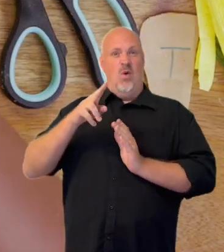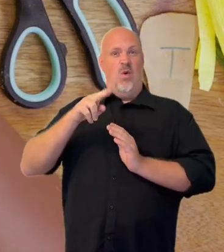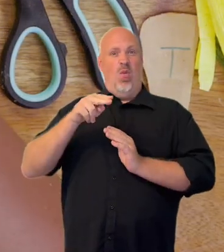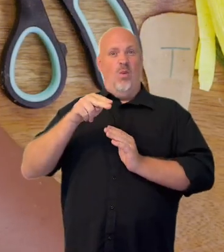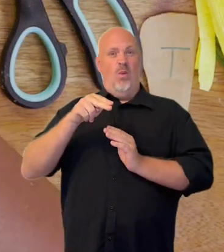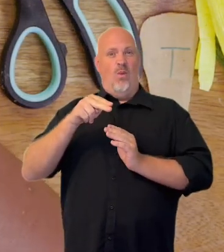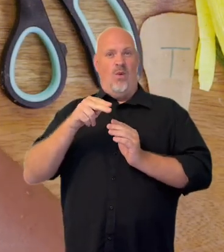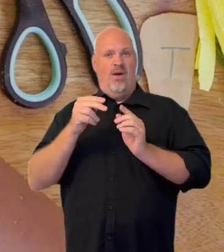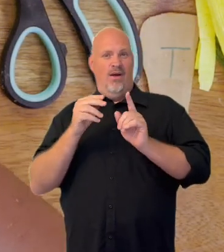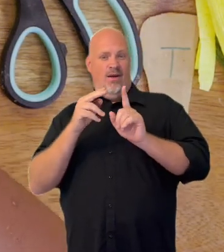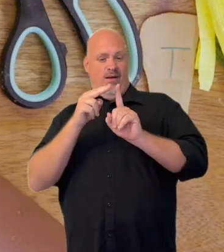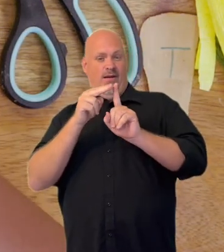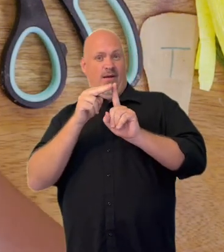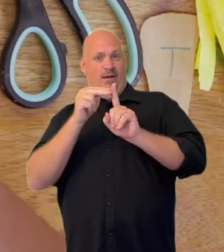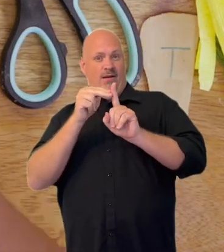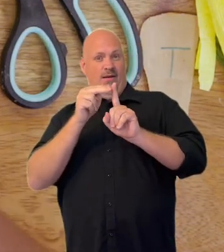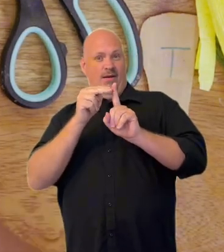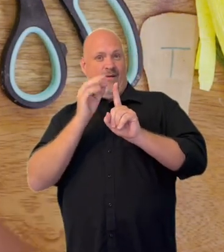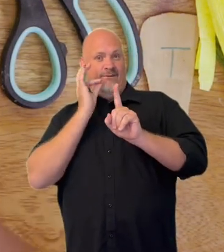ready put together flower.